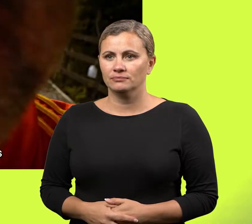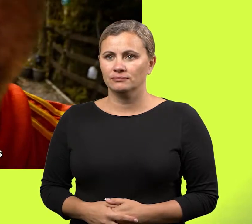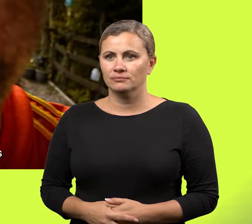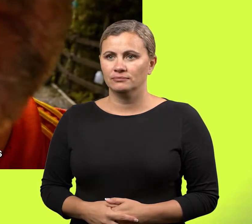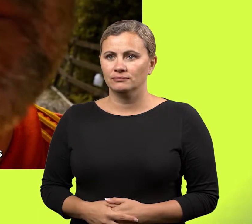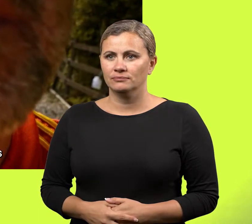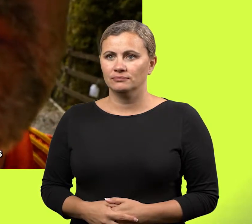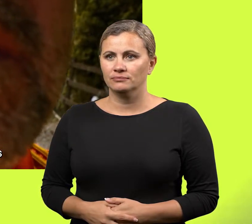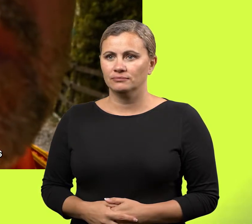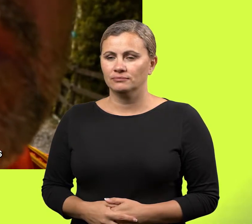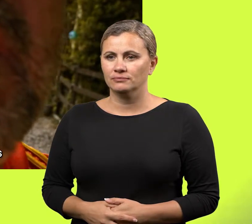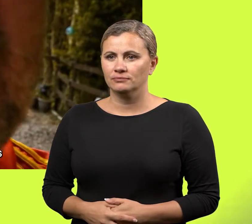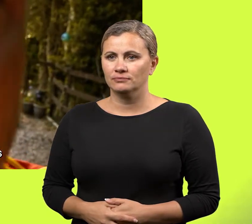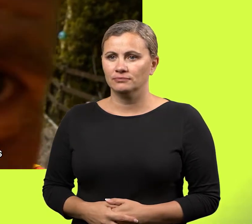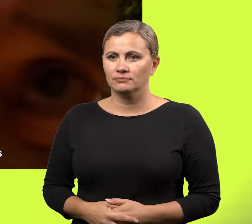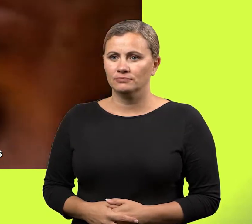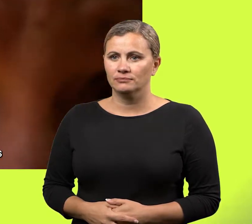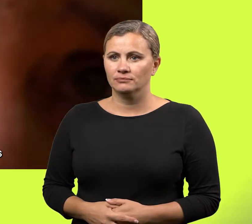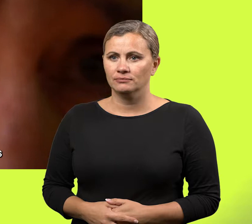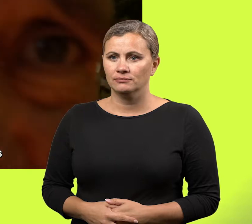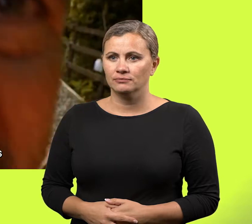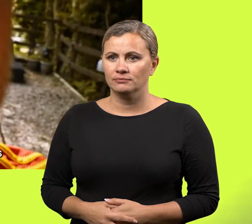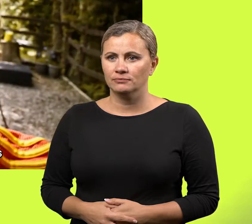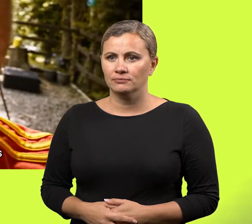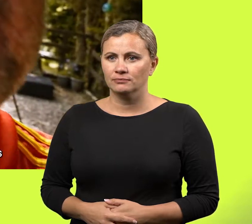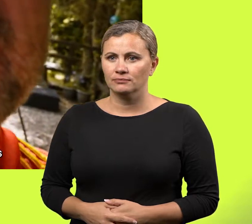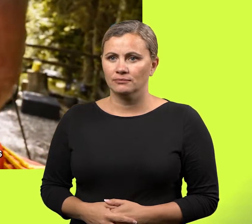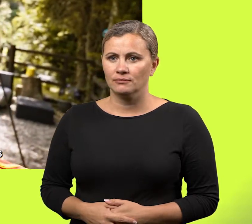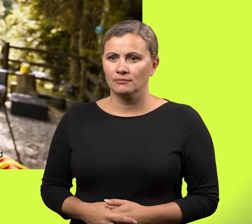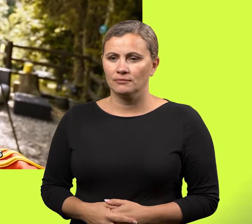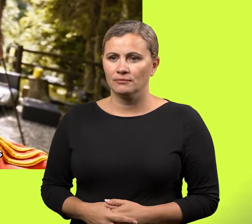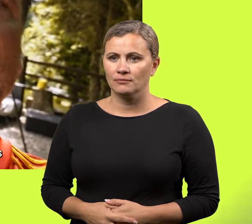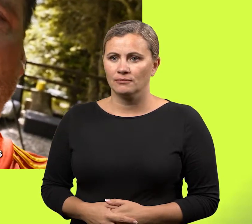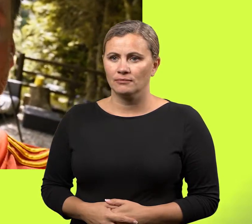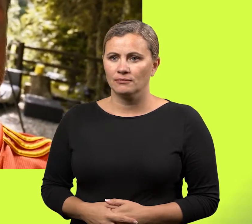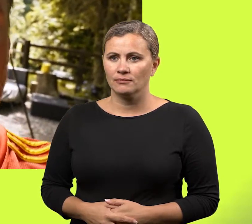Gobeithio gei di'n neges yma. Bydd mae'n gallu gweld os mae'r bastard peth yn gweithio.